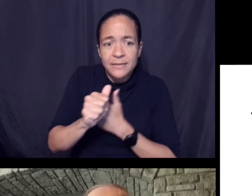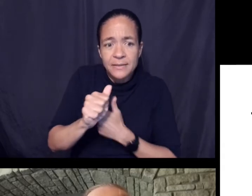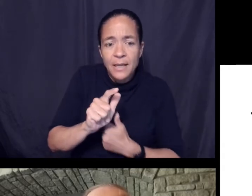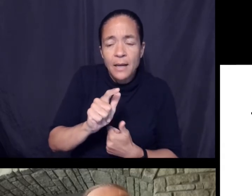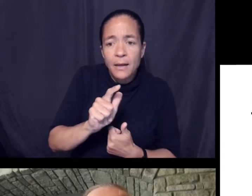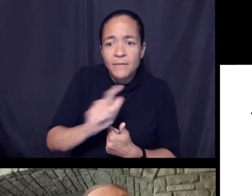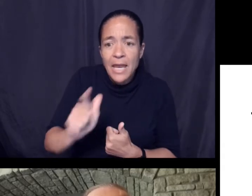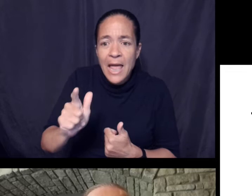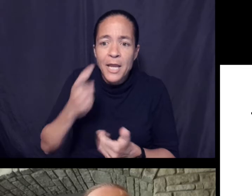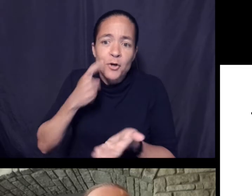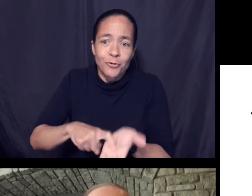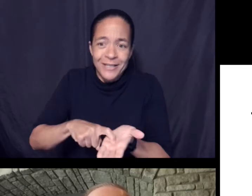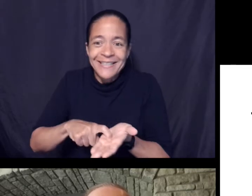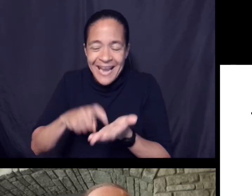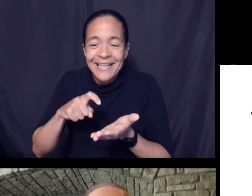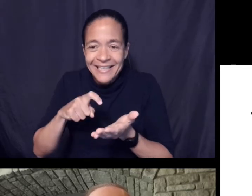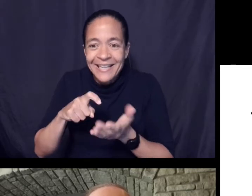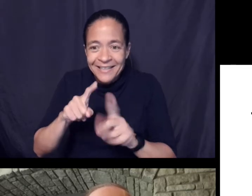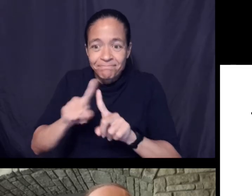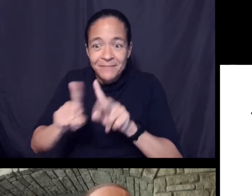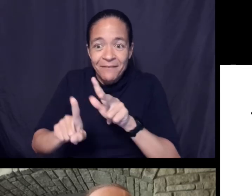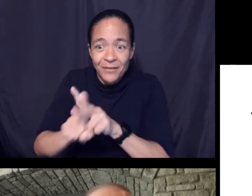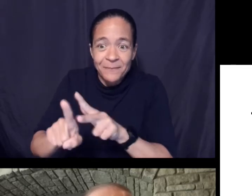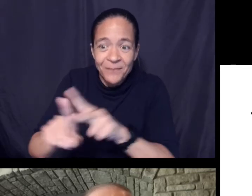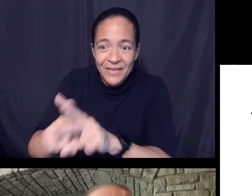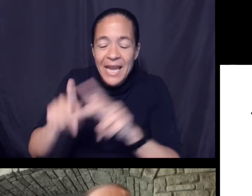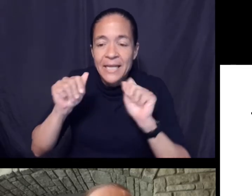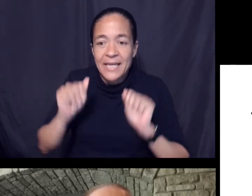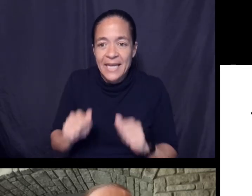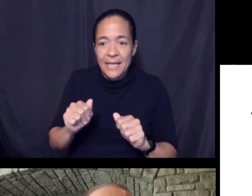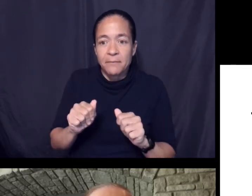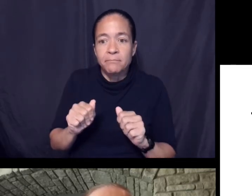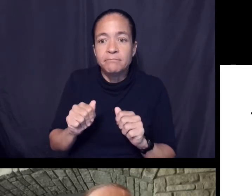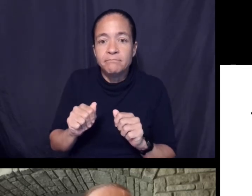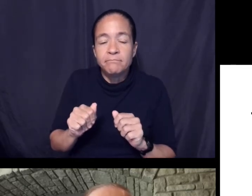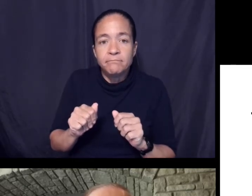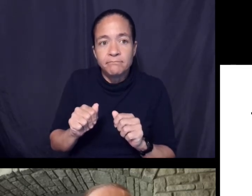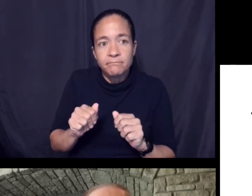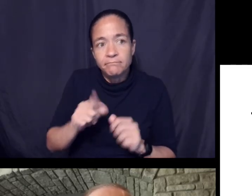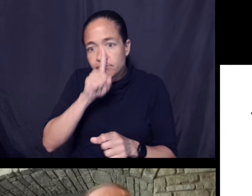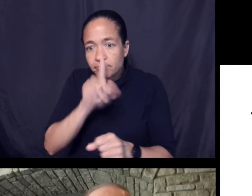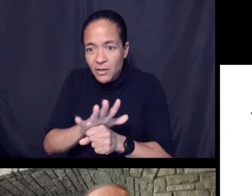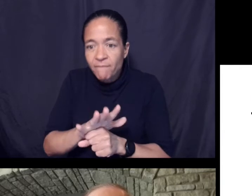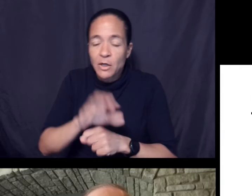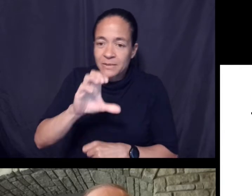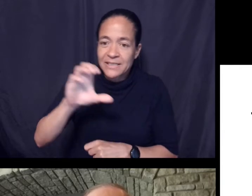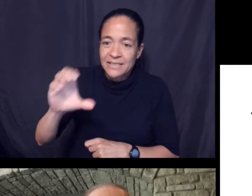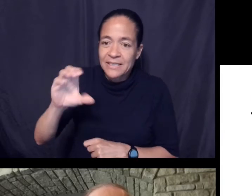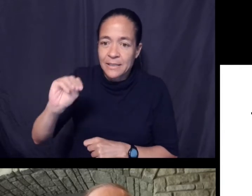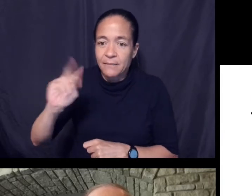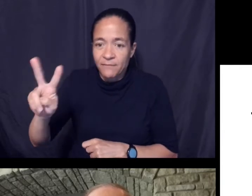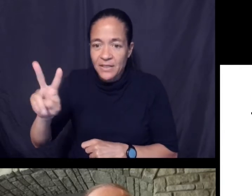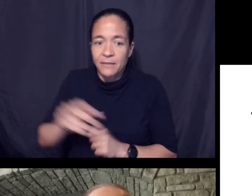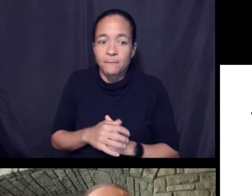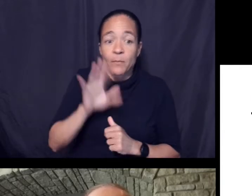developing sequelae and adequately detect the congenital CMV infection. So